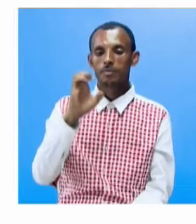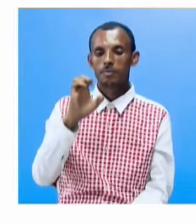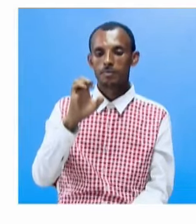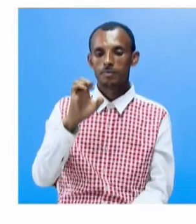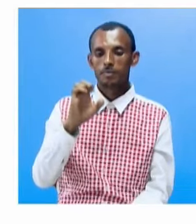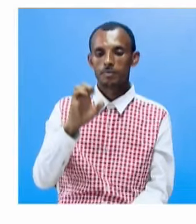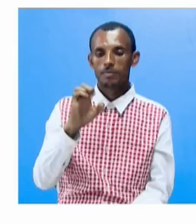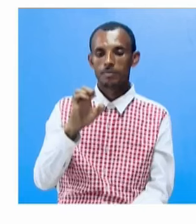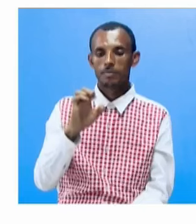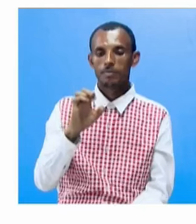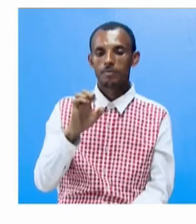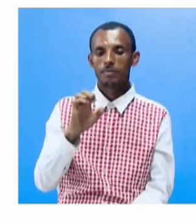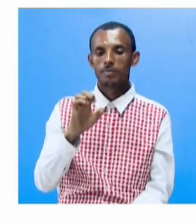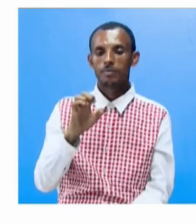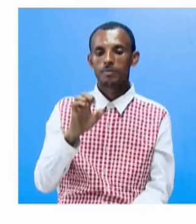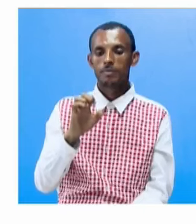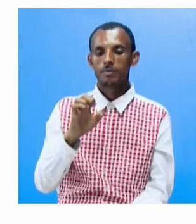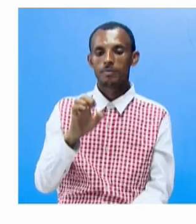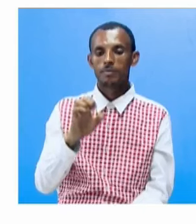E,